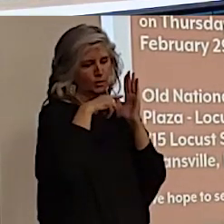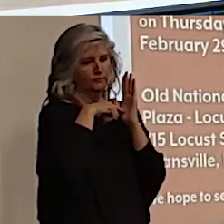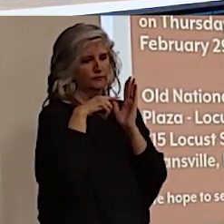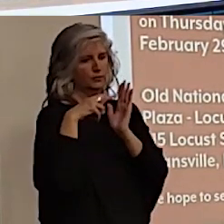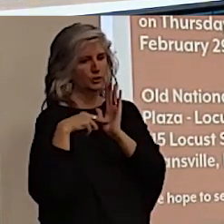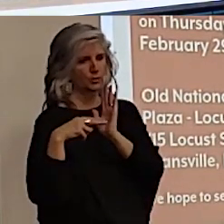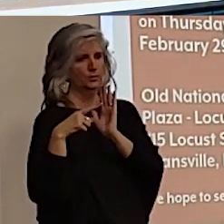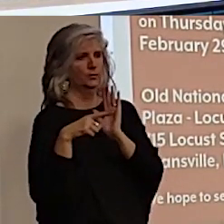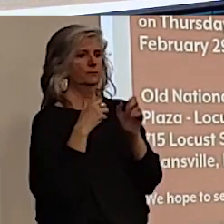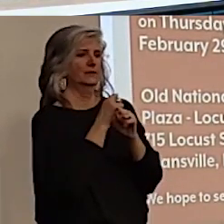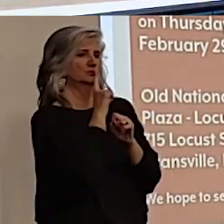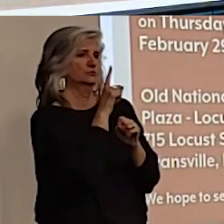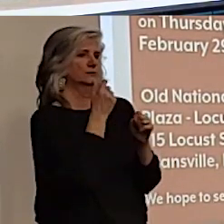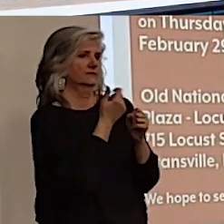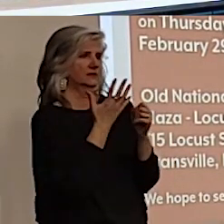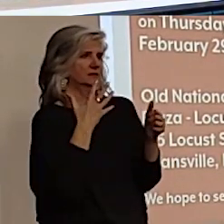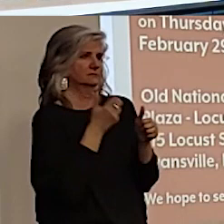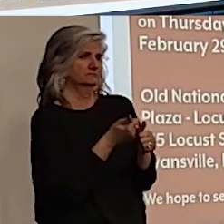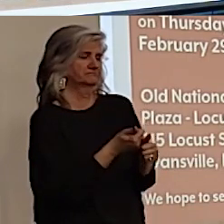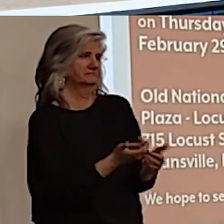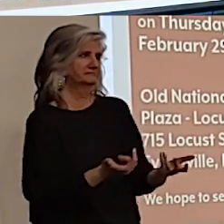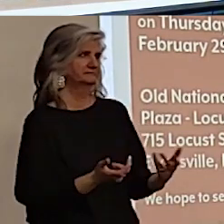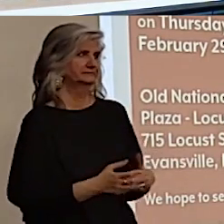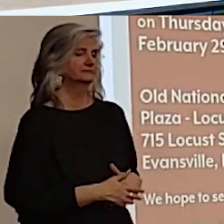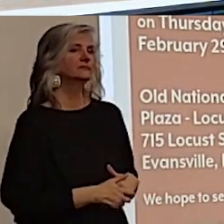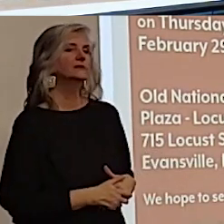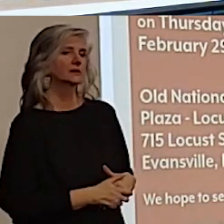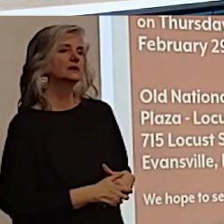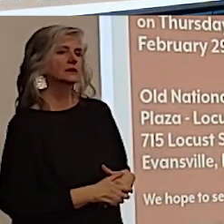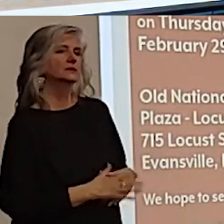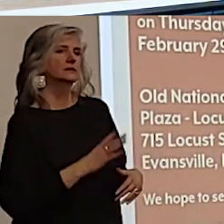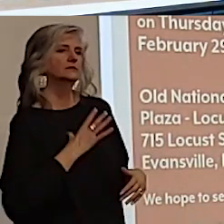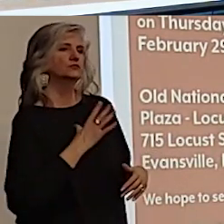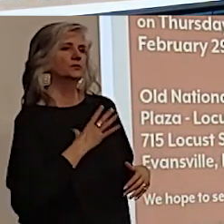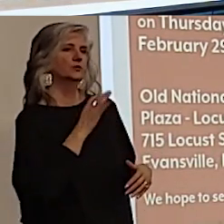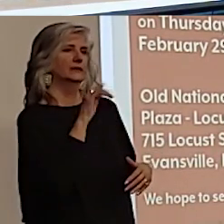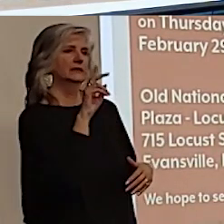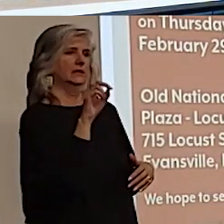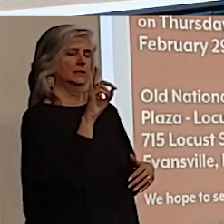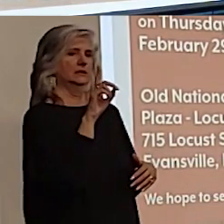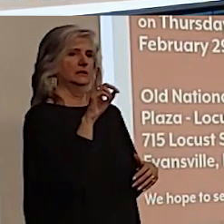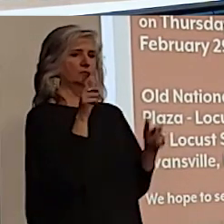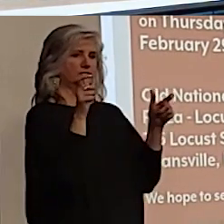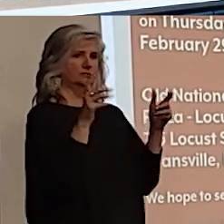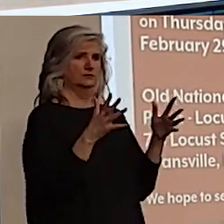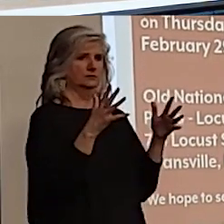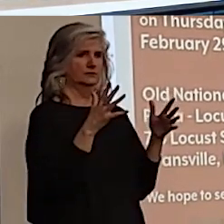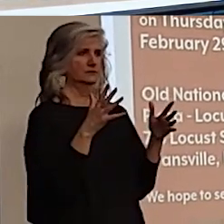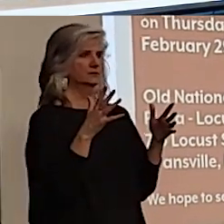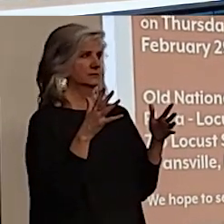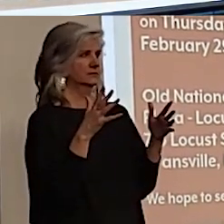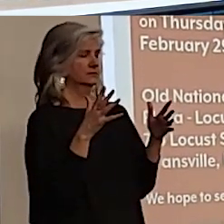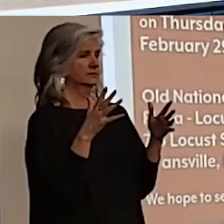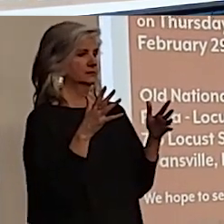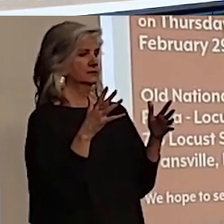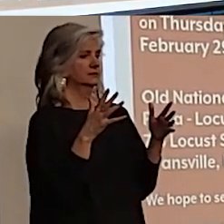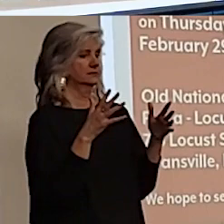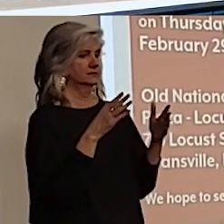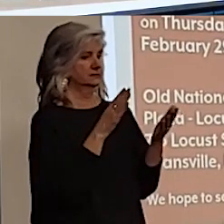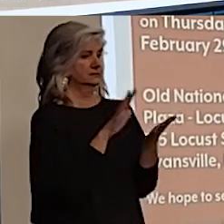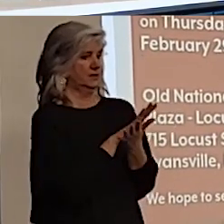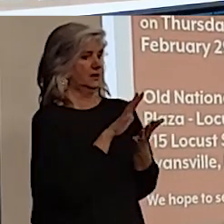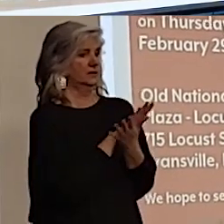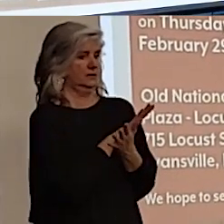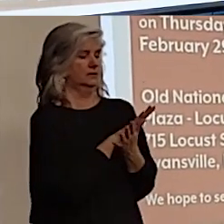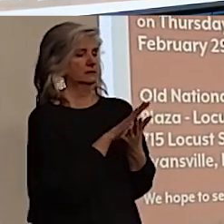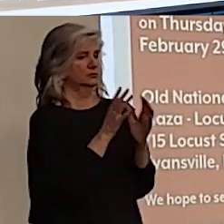everything's up to code, if you will. So yes, in the formal Indiana Utility Regulatory Commission docket, they do put a lot